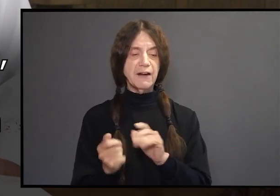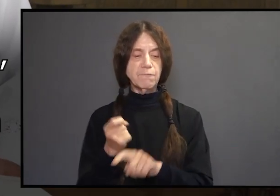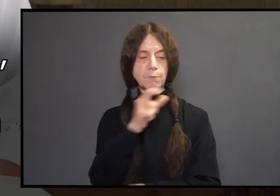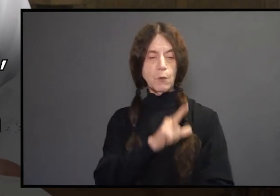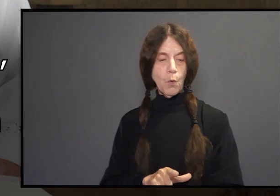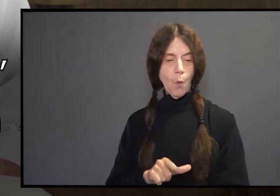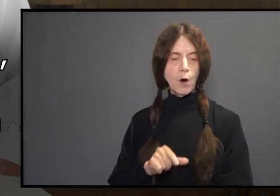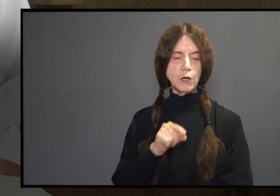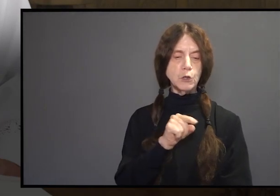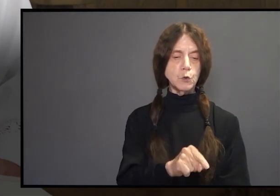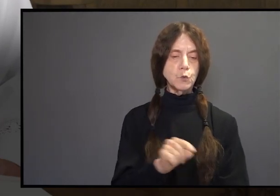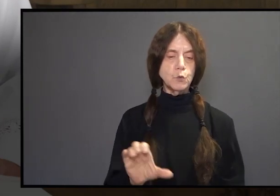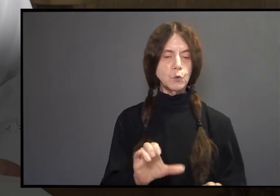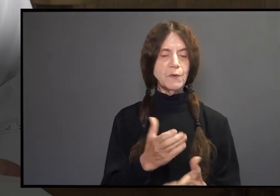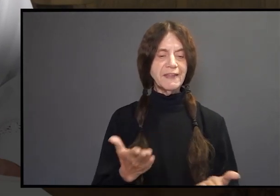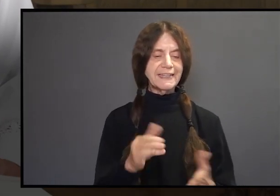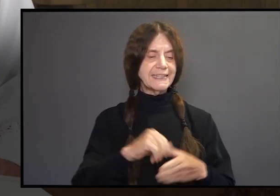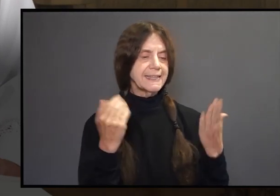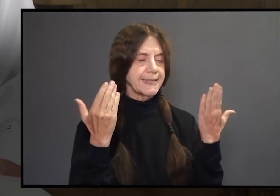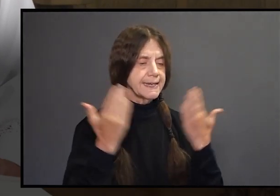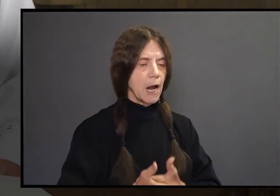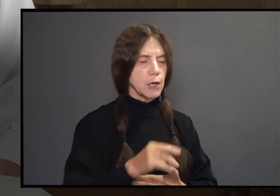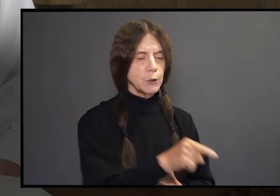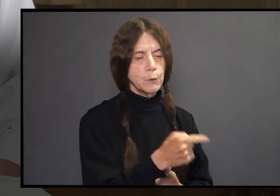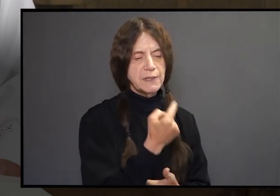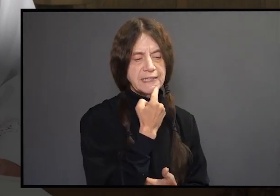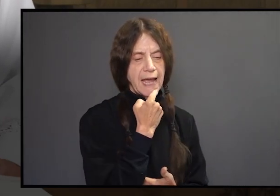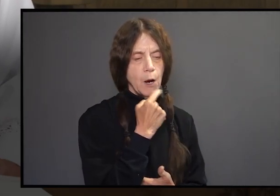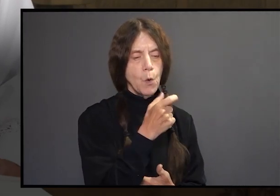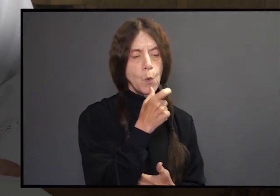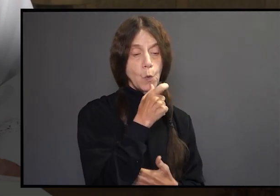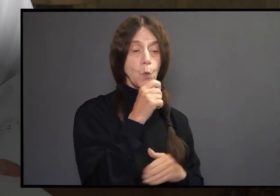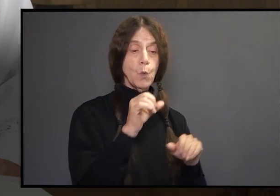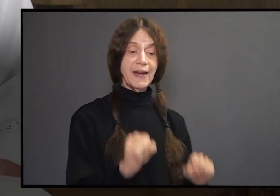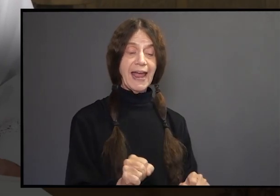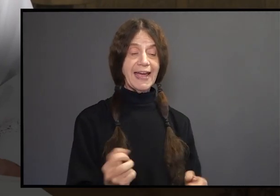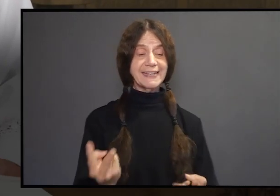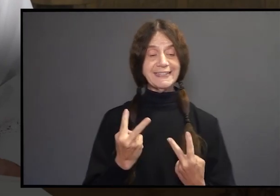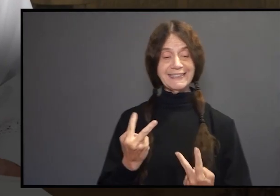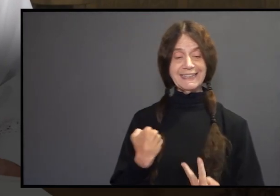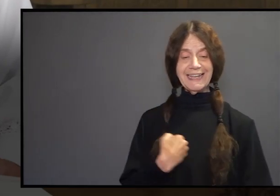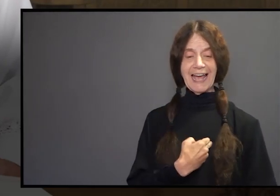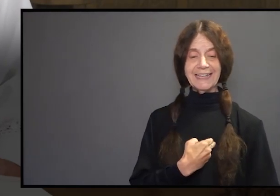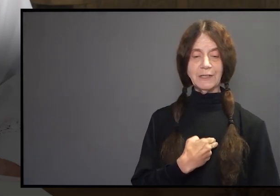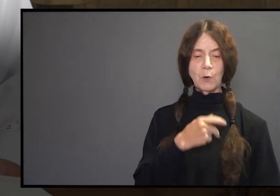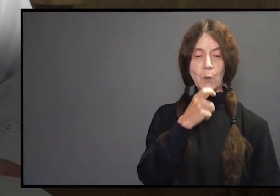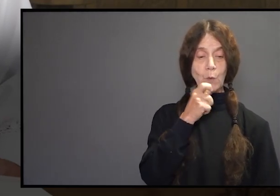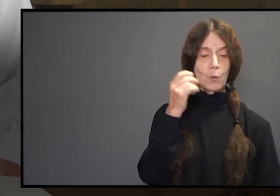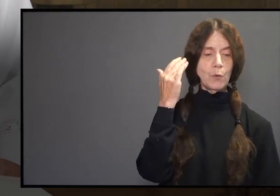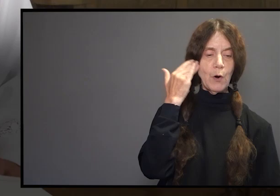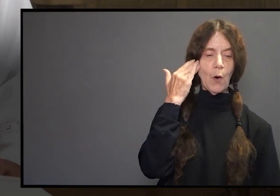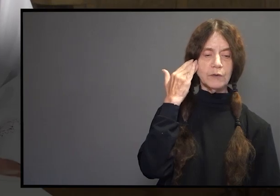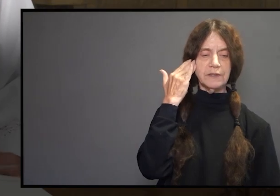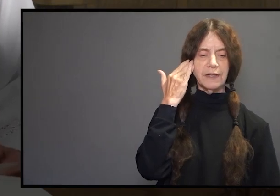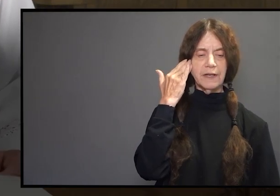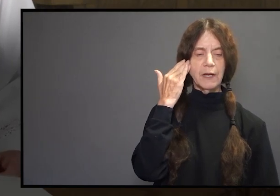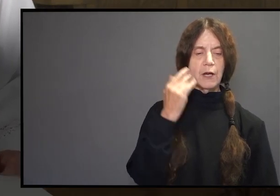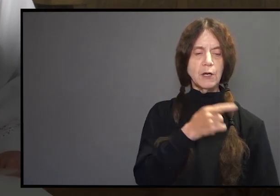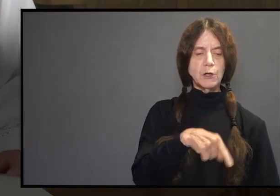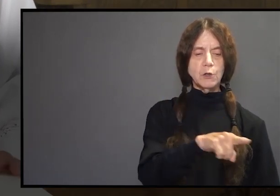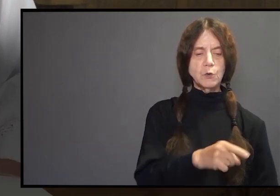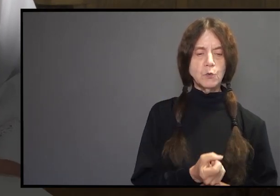the Lord your counsel, whose deeds are in the dark, and who say, "Who sees us? Who knows